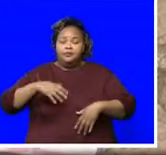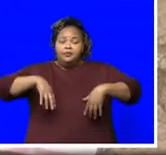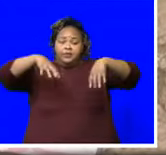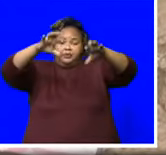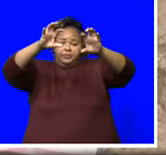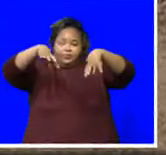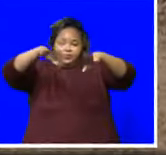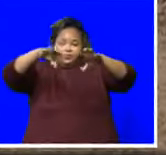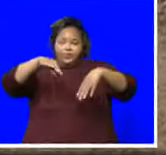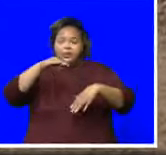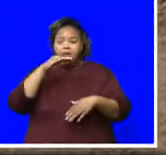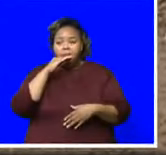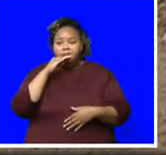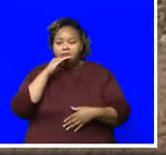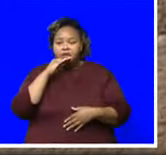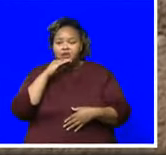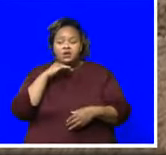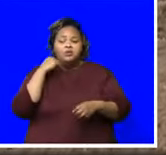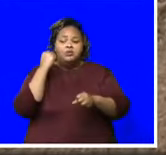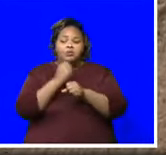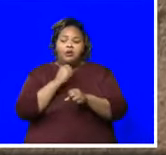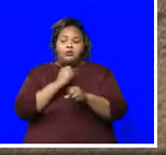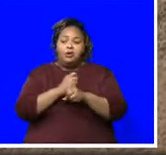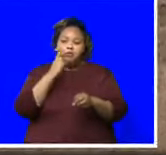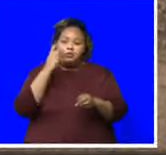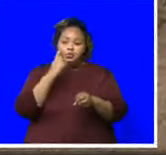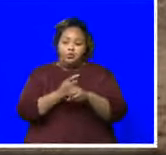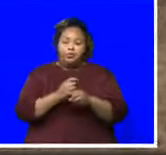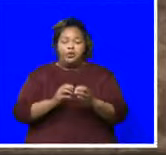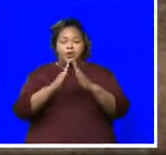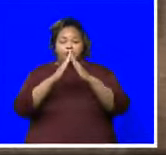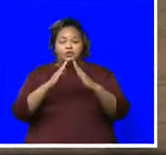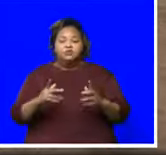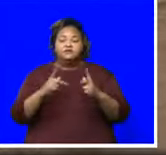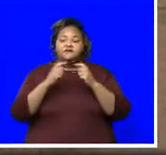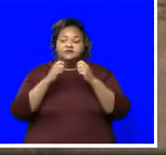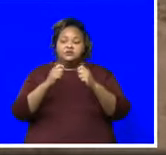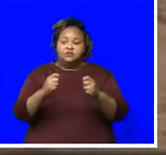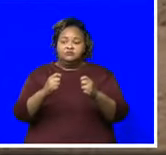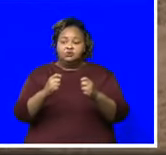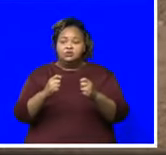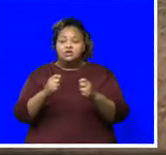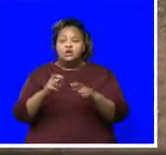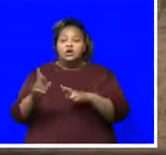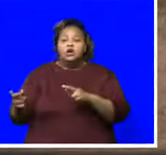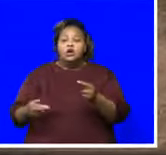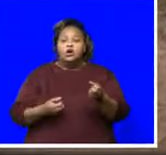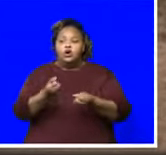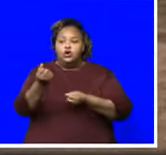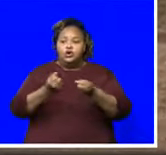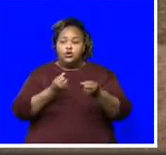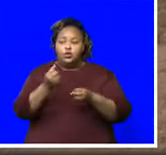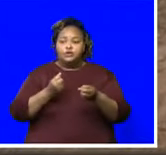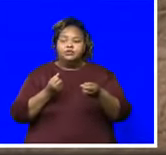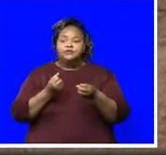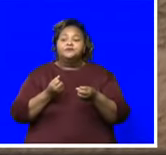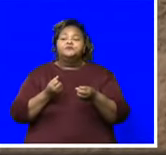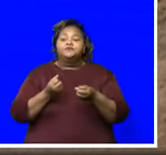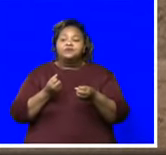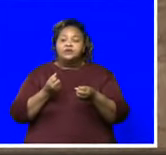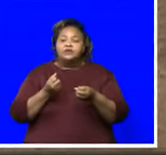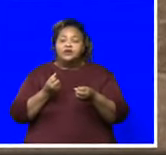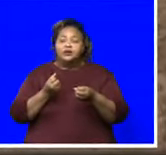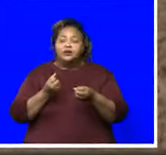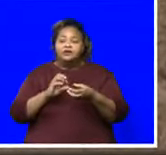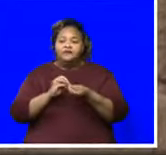sime sikhulumisane nanjinela lomkhulu etiko letemsebenzi lemkhulu nekufutha Vincent Dlamini lothite usetawuthinzana nalabo